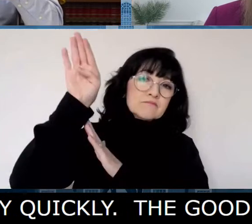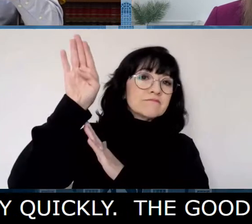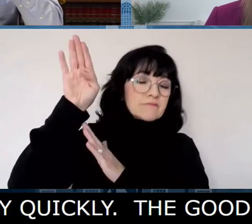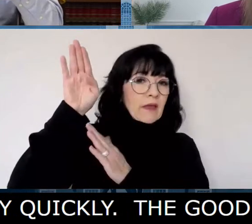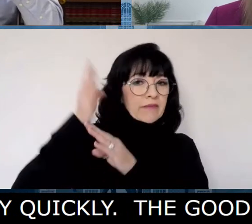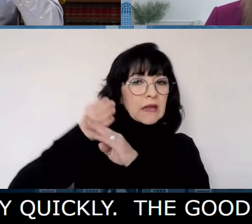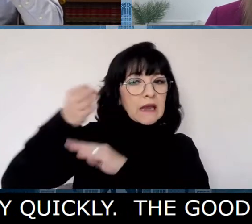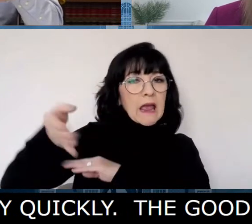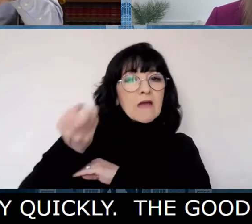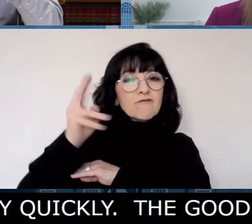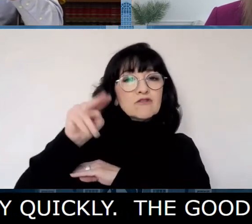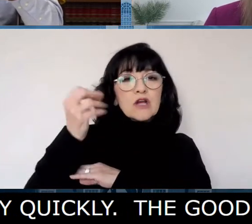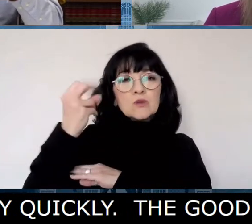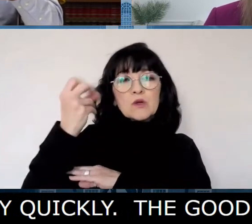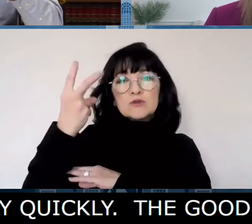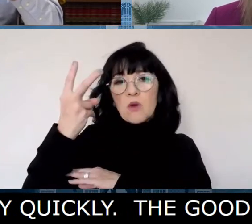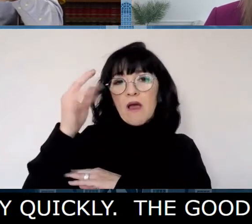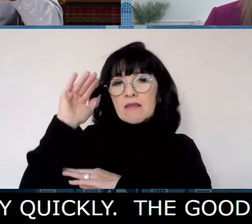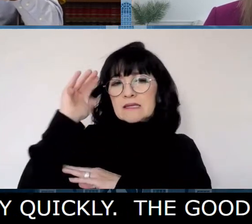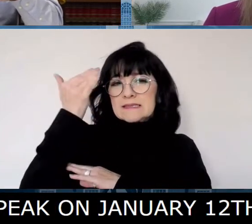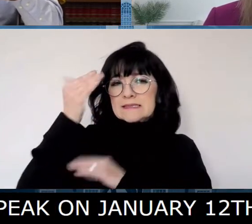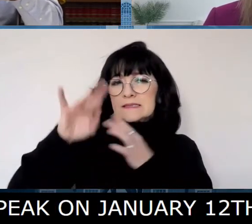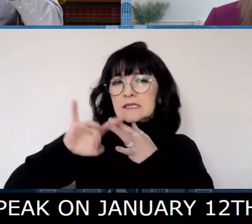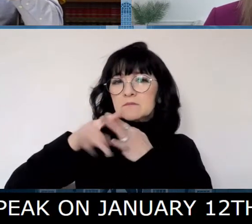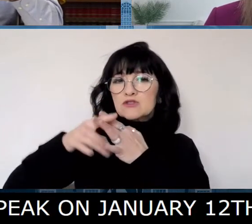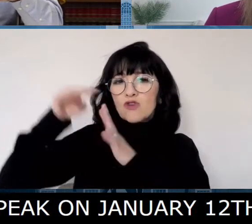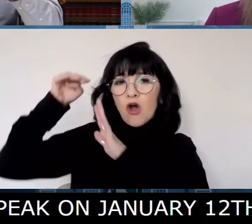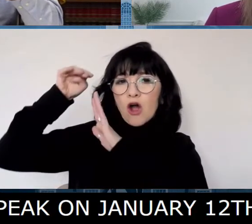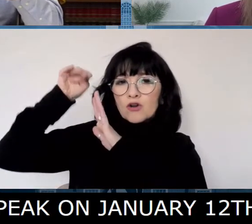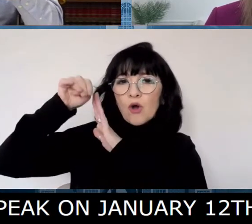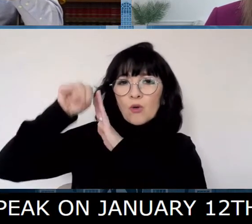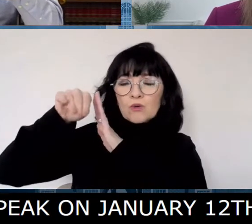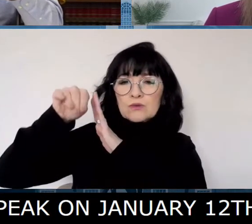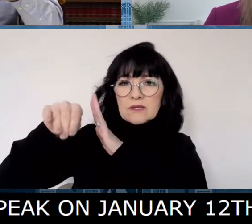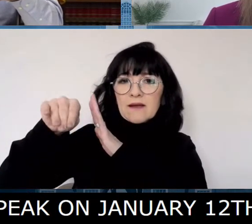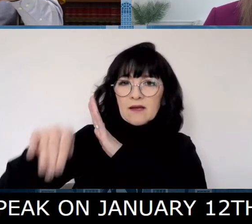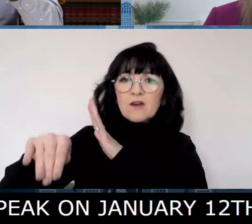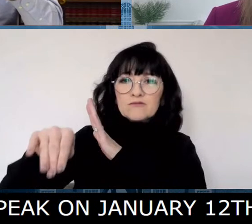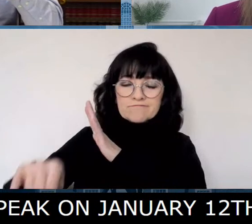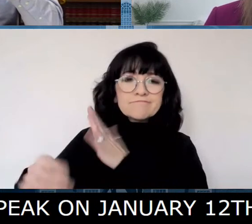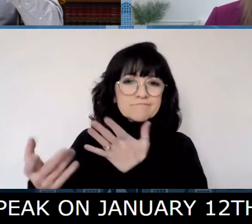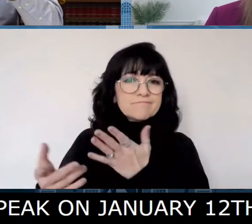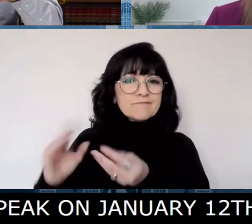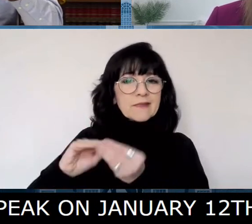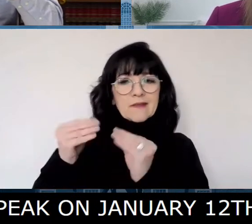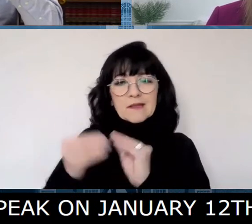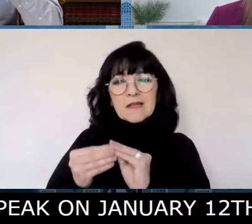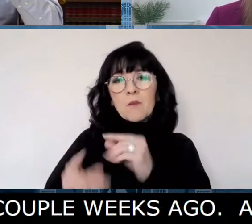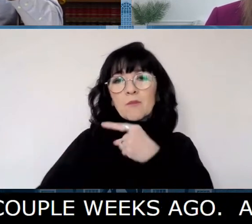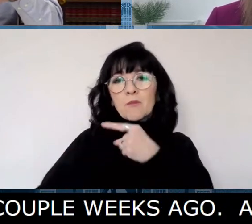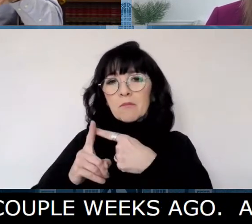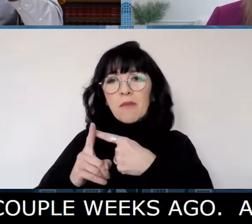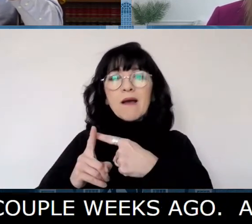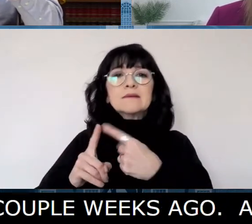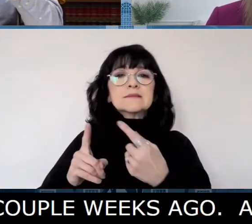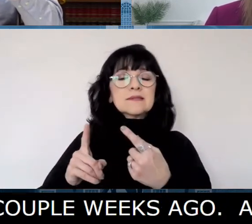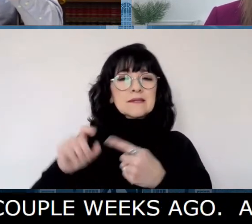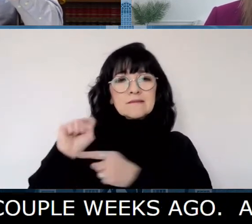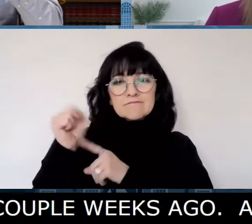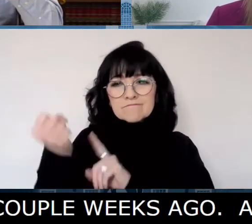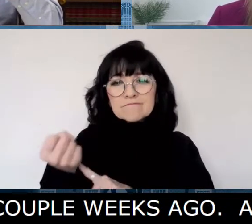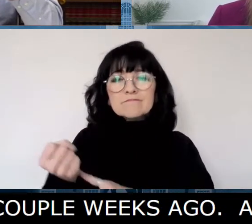downside of that, everything started to get better in line, number of positive cases, percent positive, number going